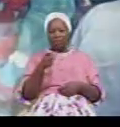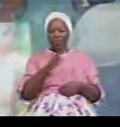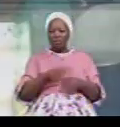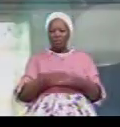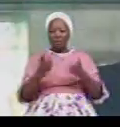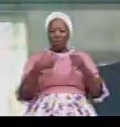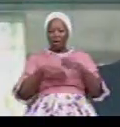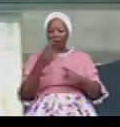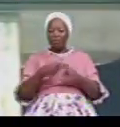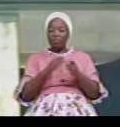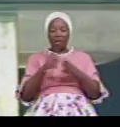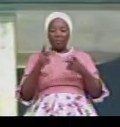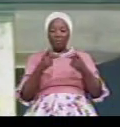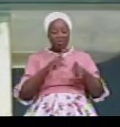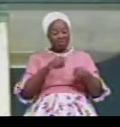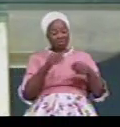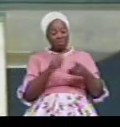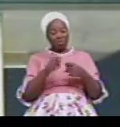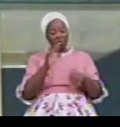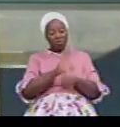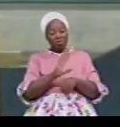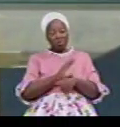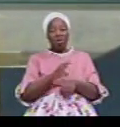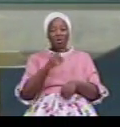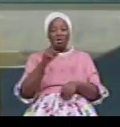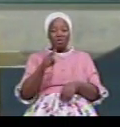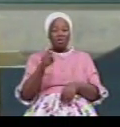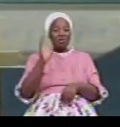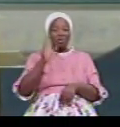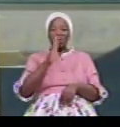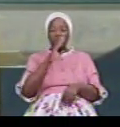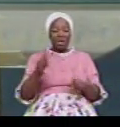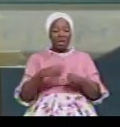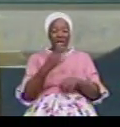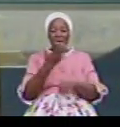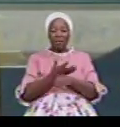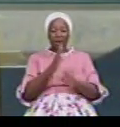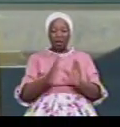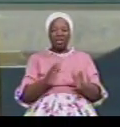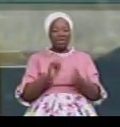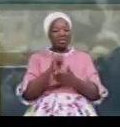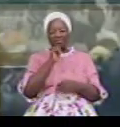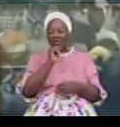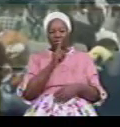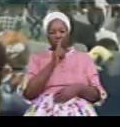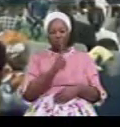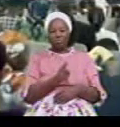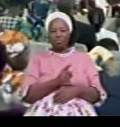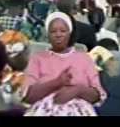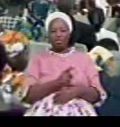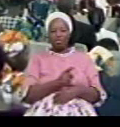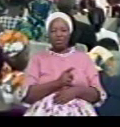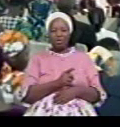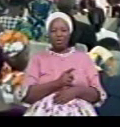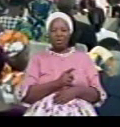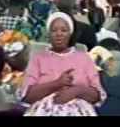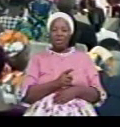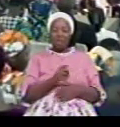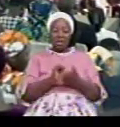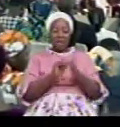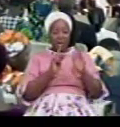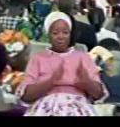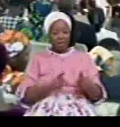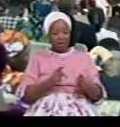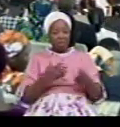to church, you will be like a beggar. That's not true. He might become a